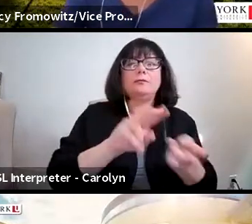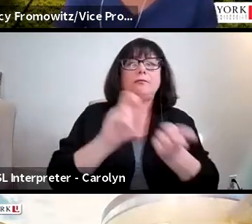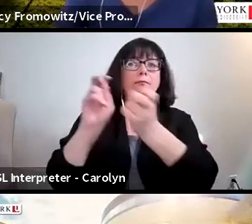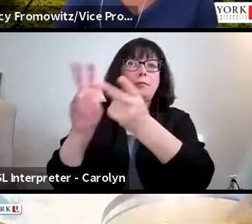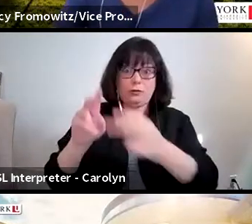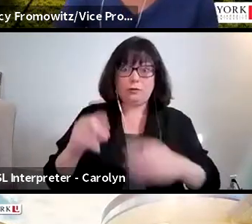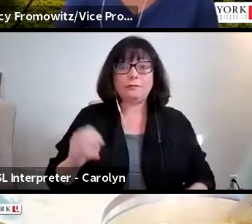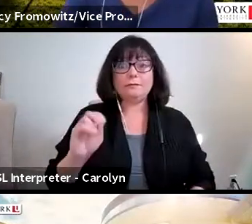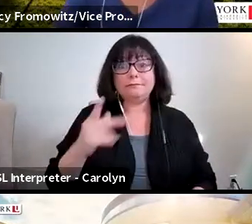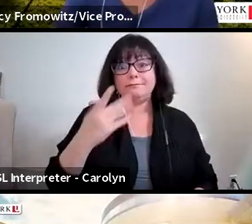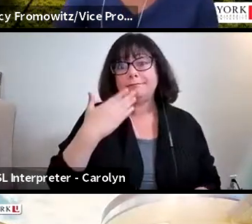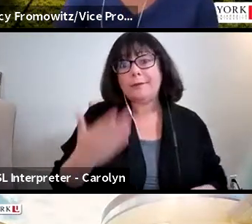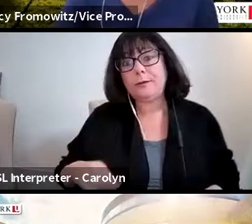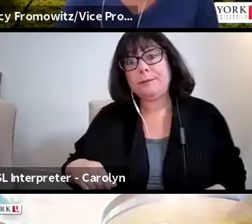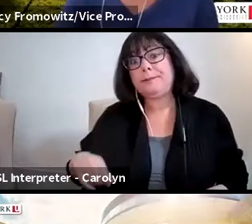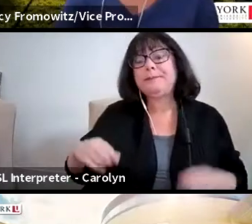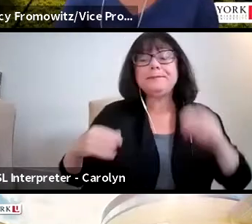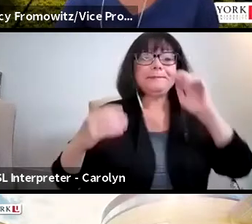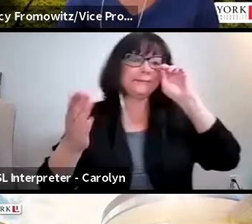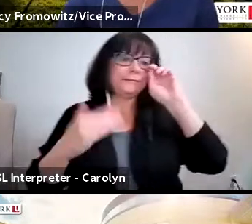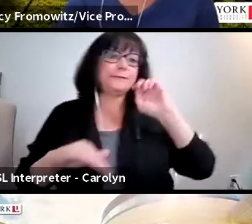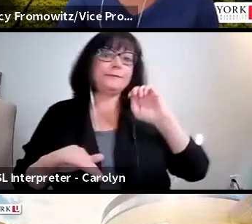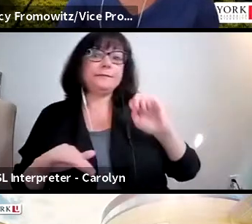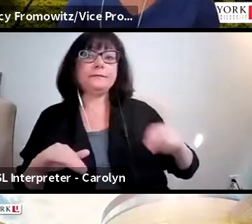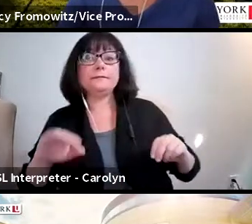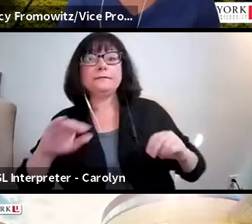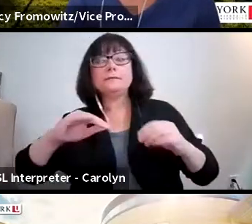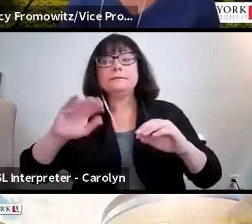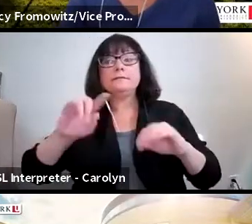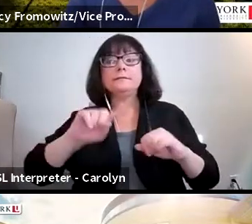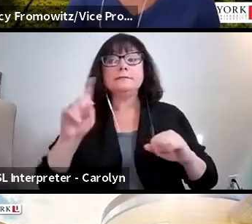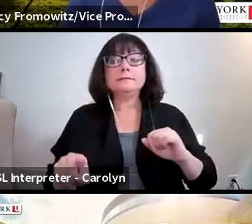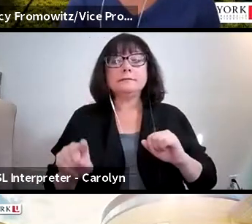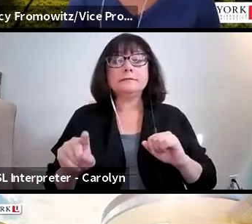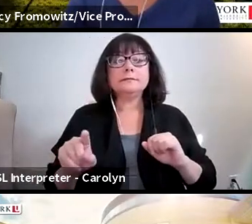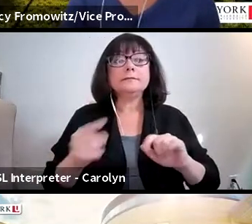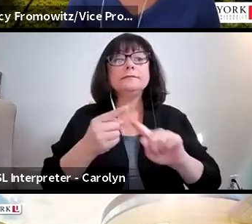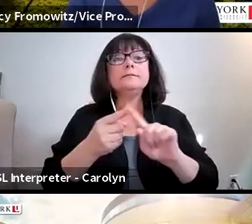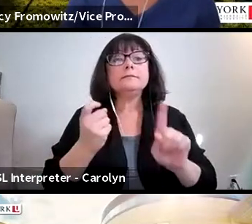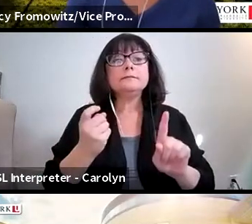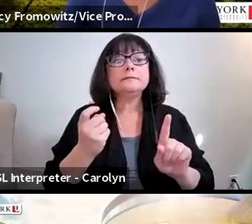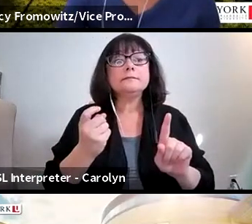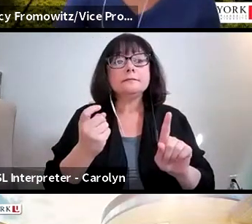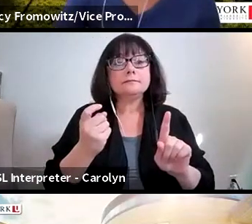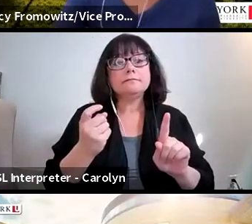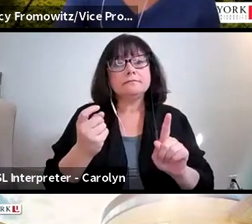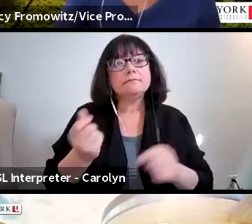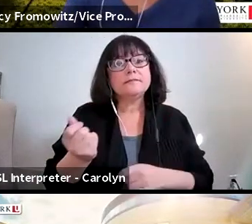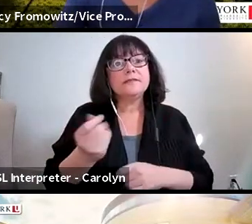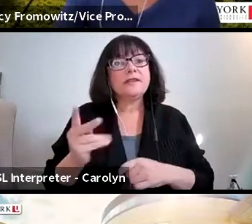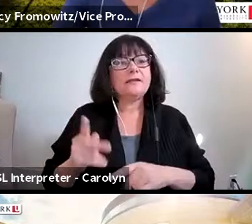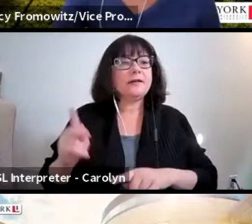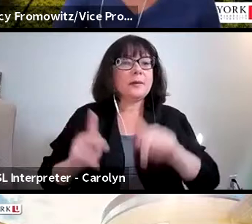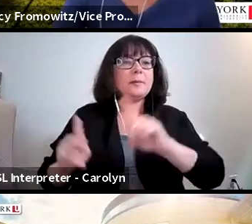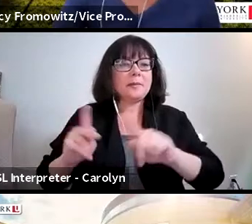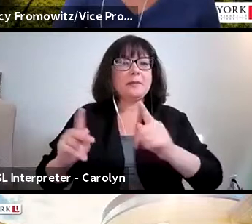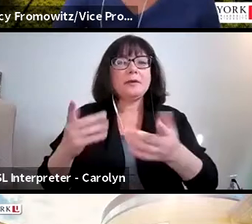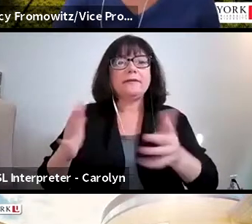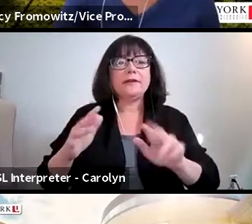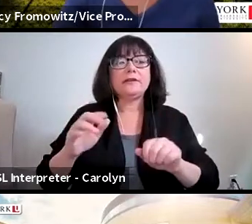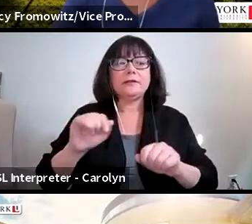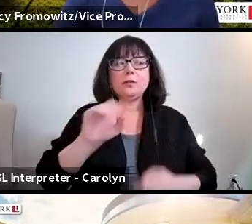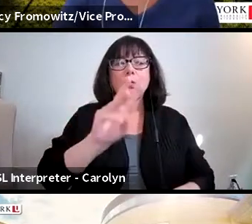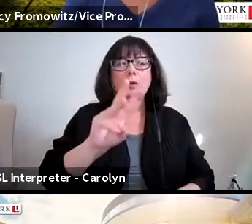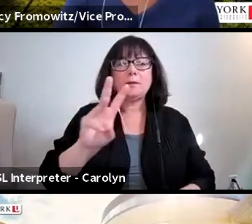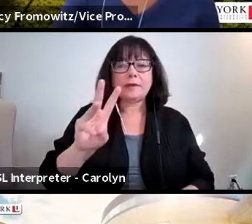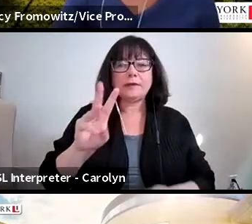Our next question comes from a number of participants who have clearly checked out the Better Together